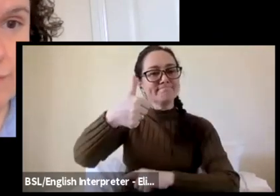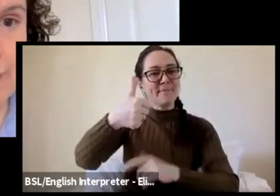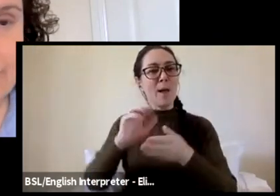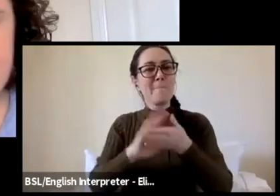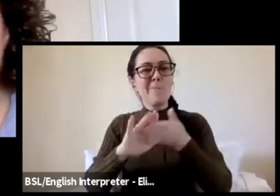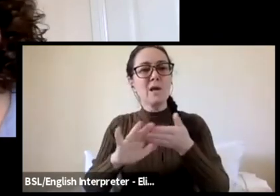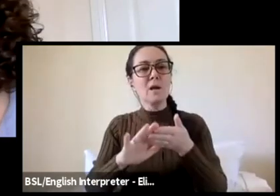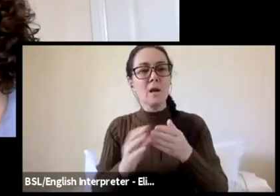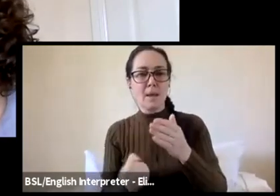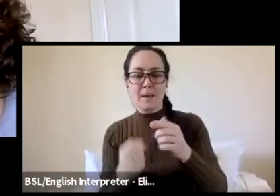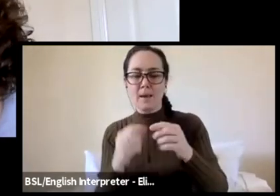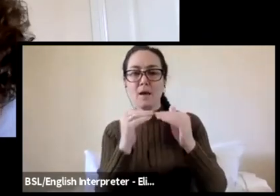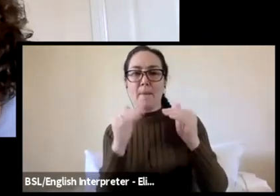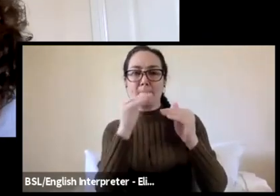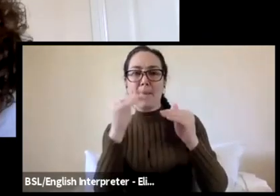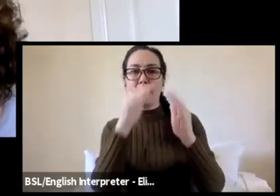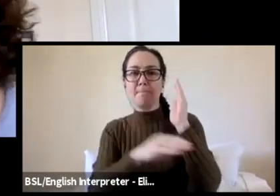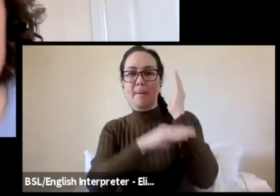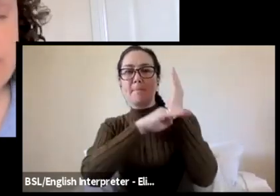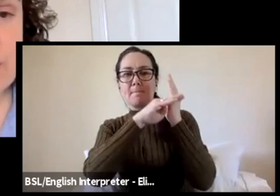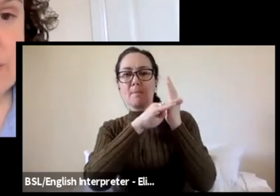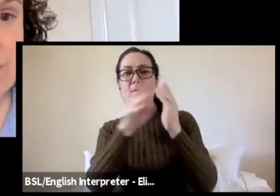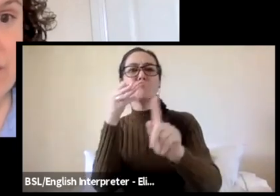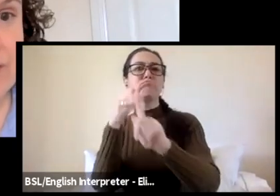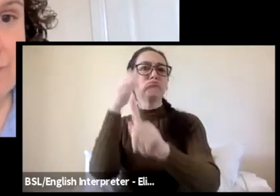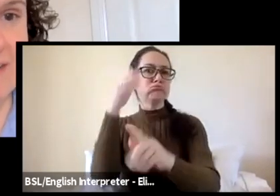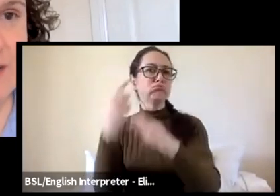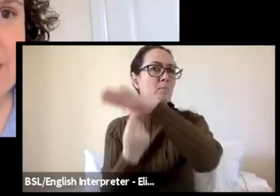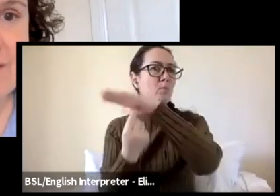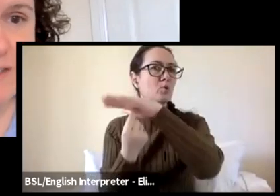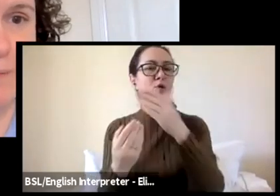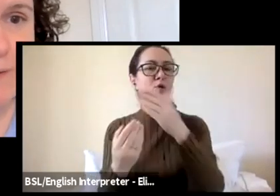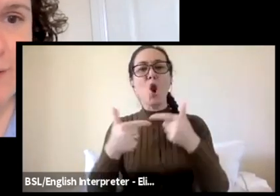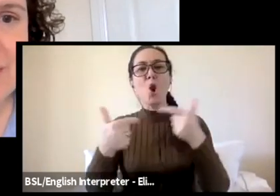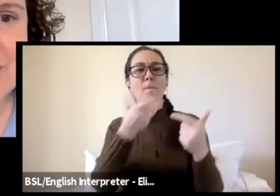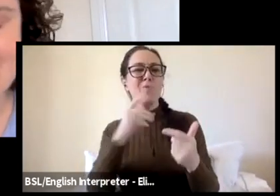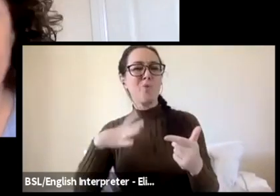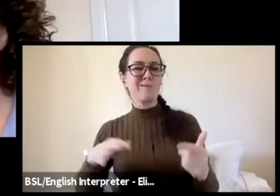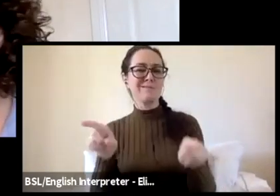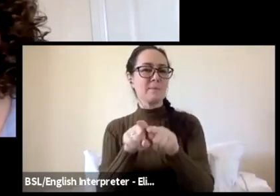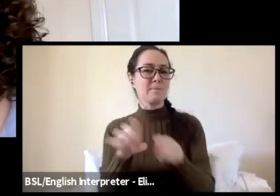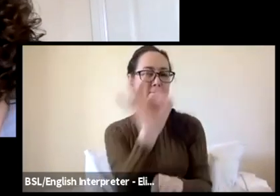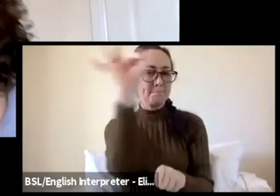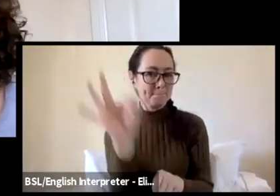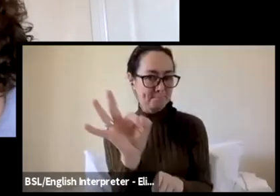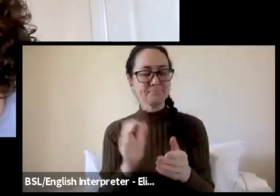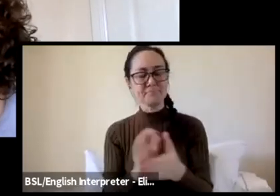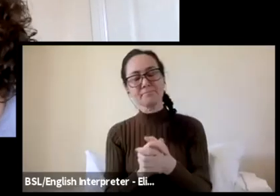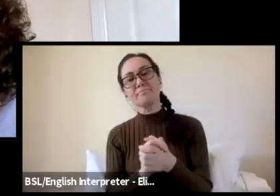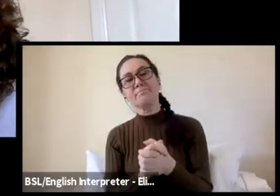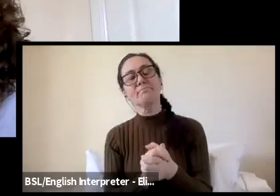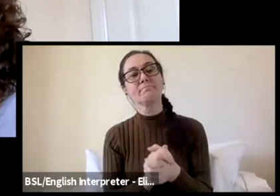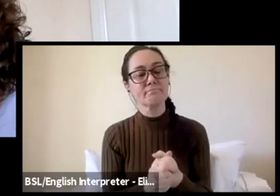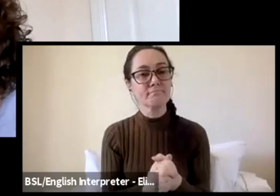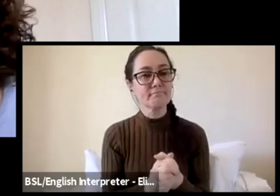really important to people and that they want to hear about. So do use that function. It saves you having to type out your own question all over again. So that's